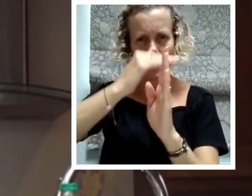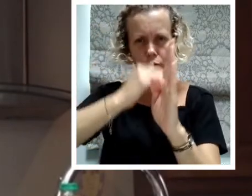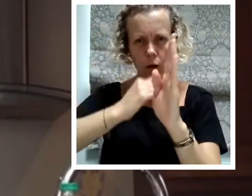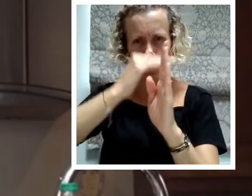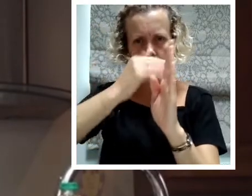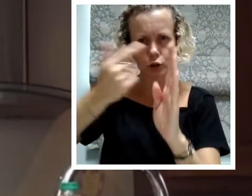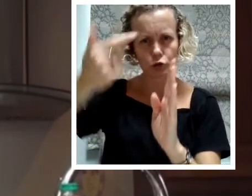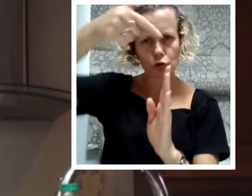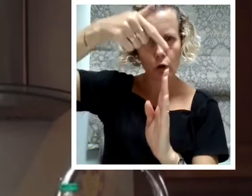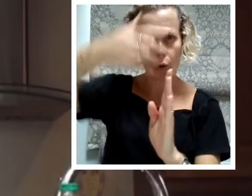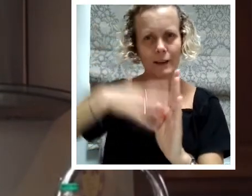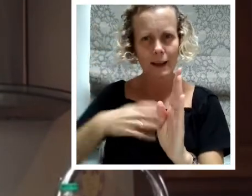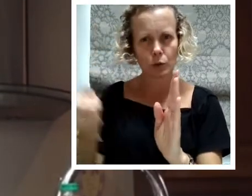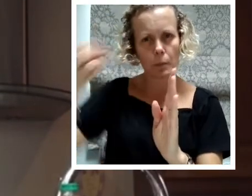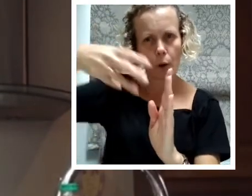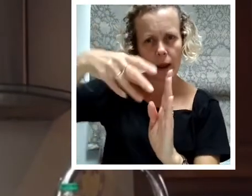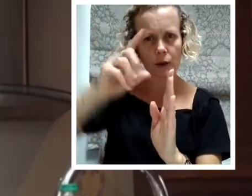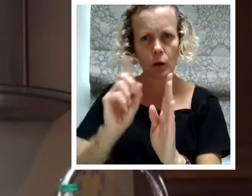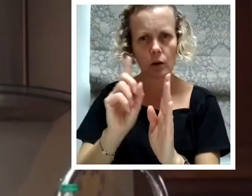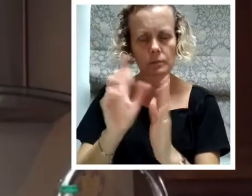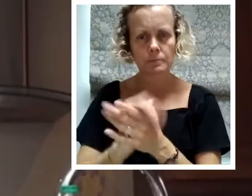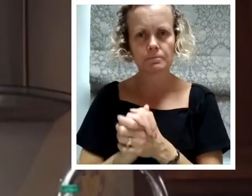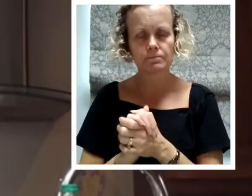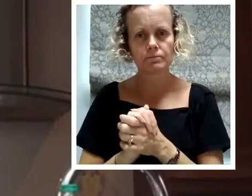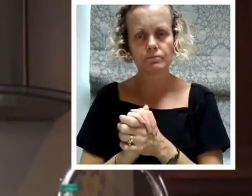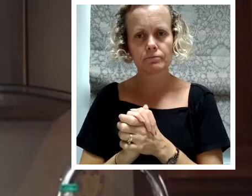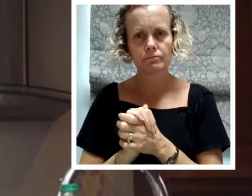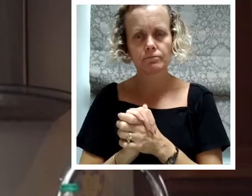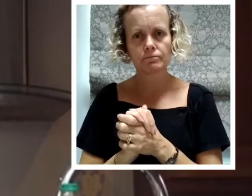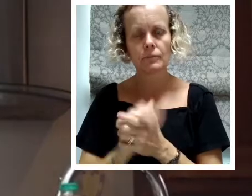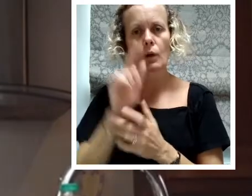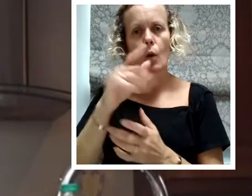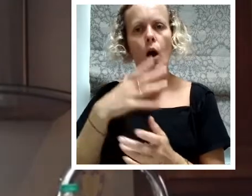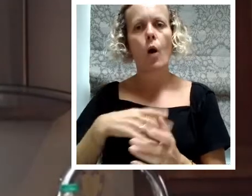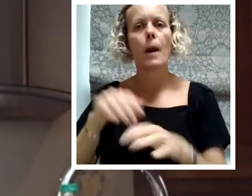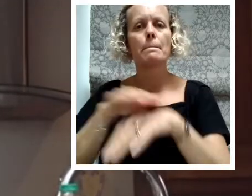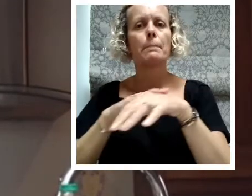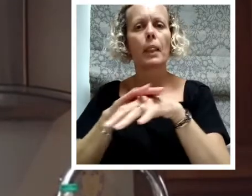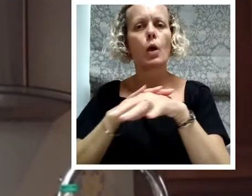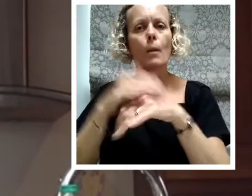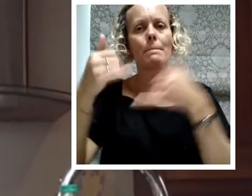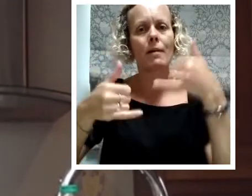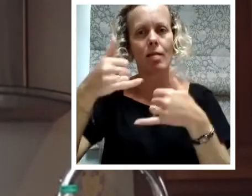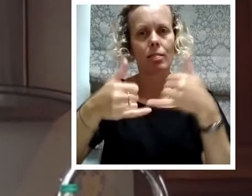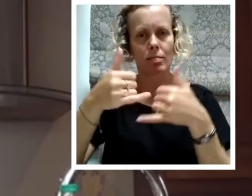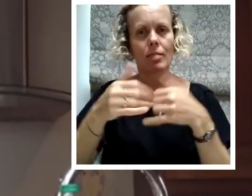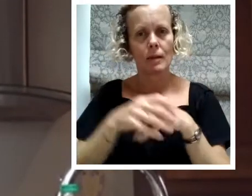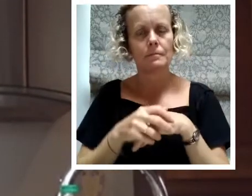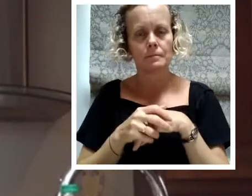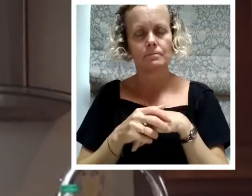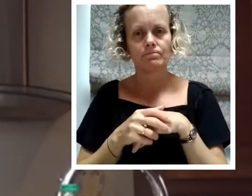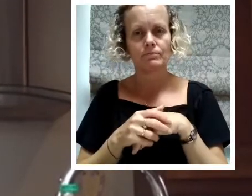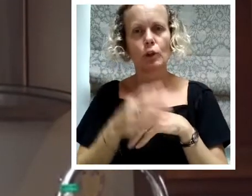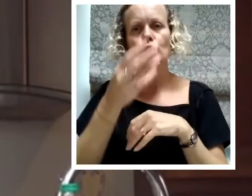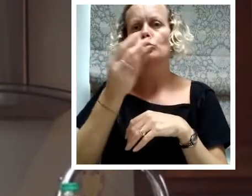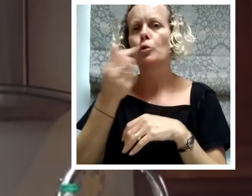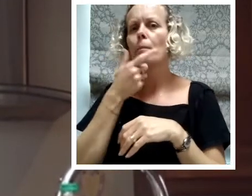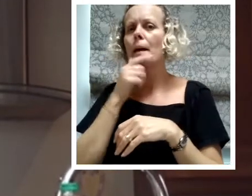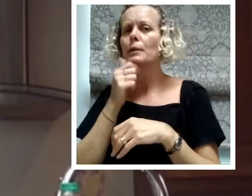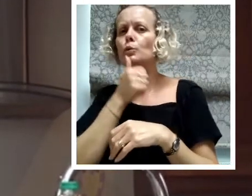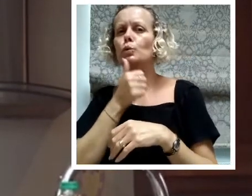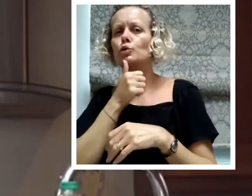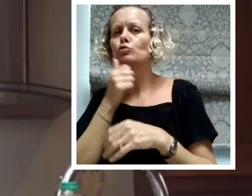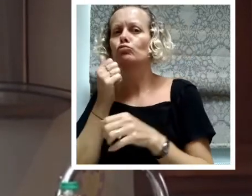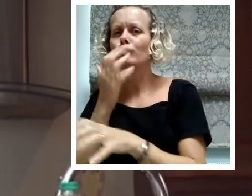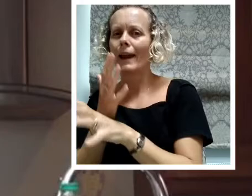to add in here, so we need to add this first. This is whole milk, so this is your blue milk. A lot of people in the house will use the green milk, which